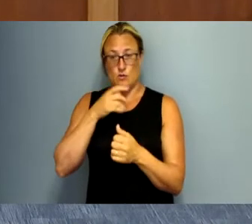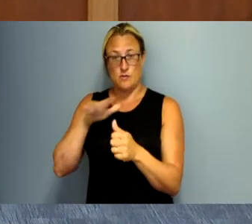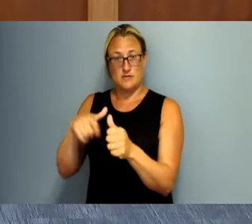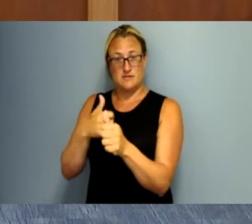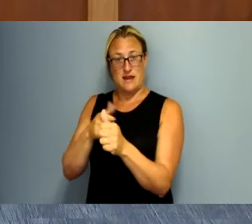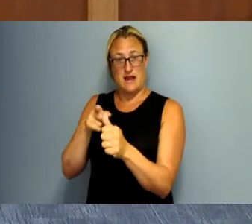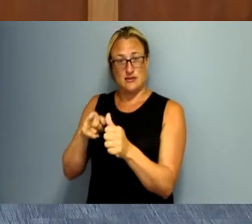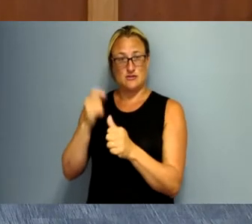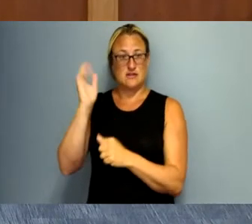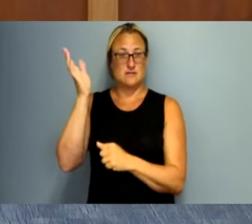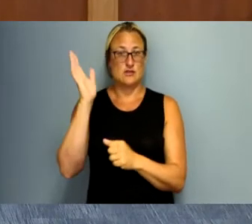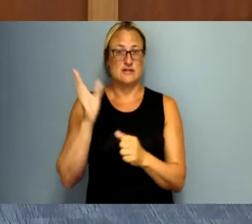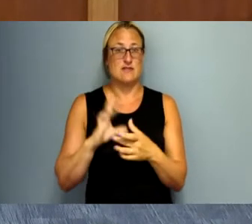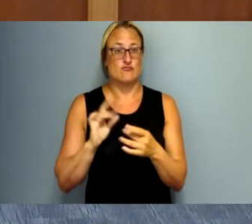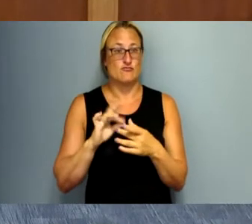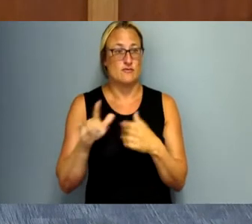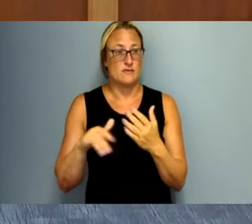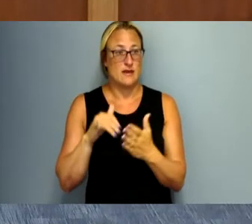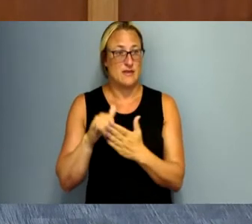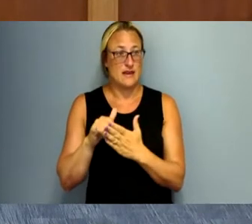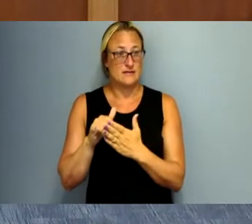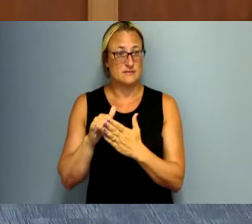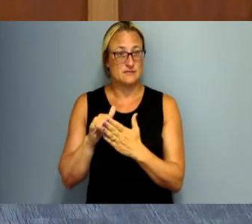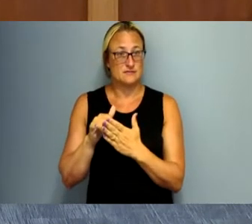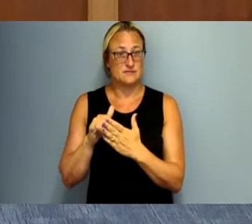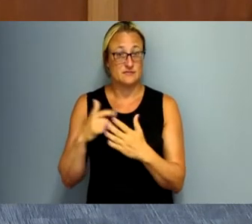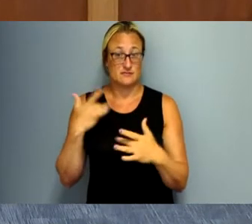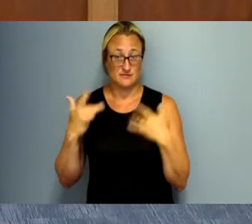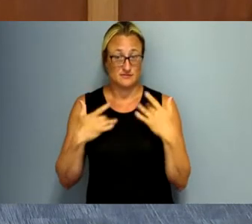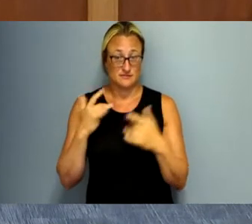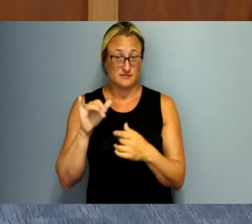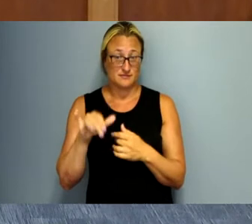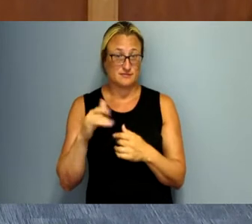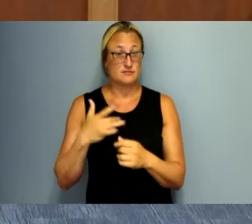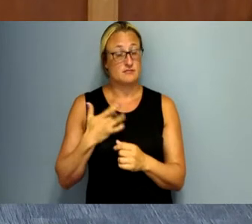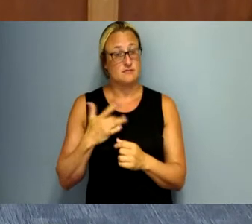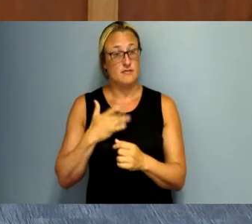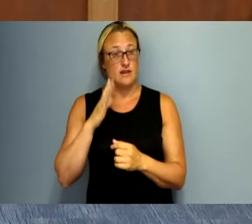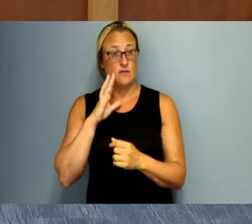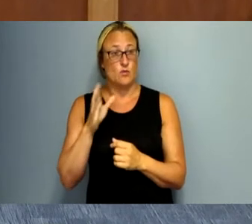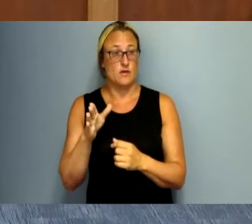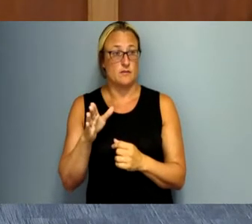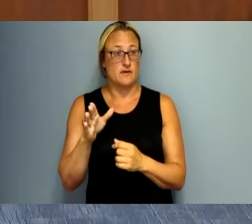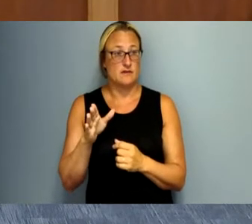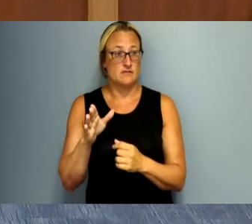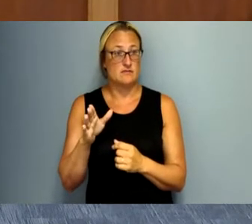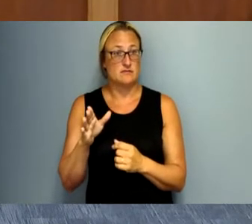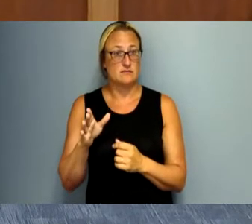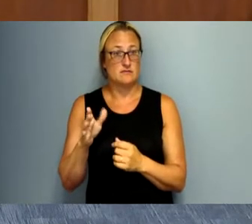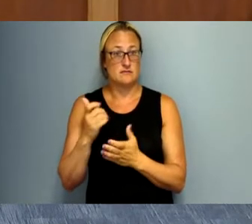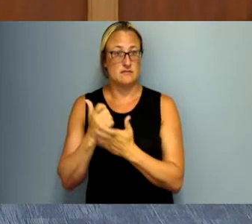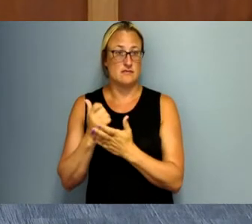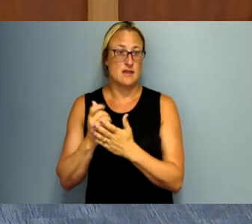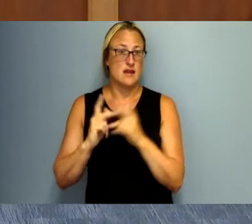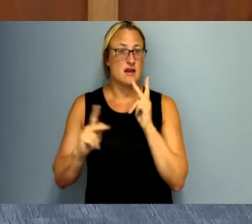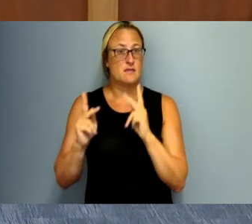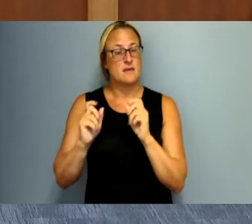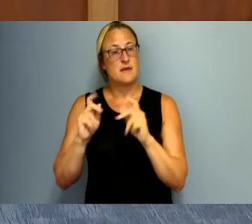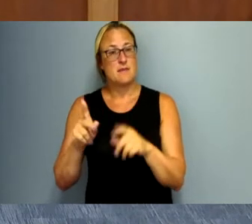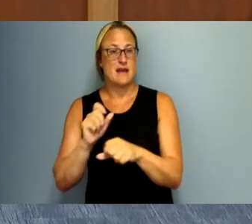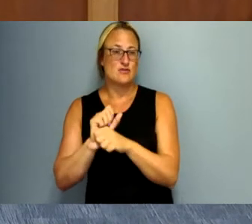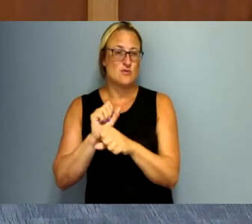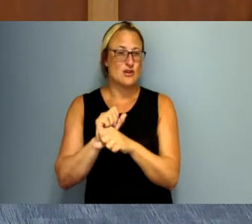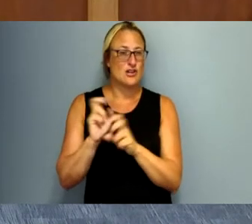make a presentation about that. That's something we're excited about. We think that's going to make a lot of difference in trying to help people get back to work